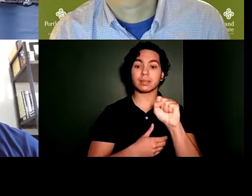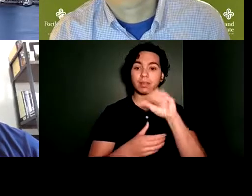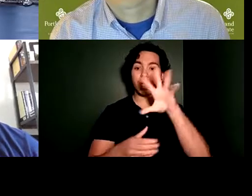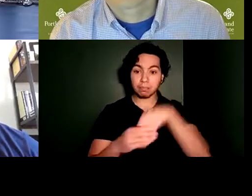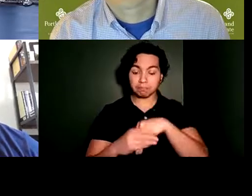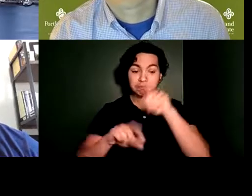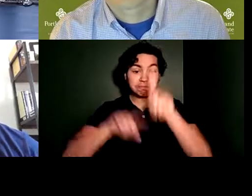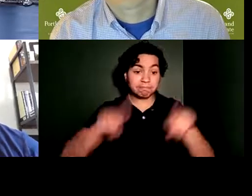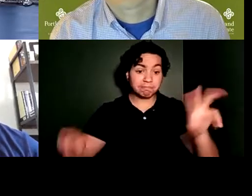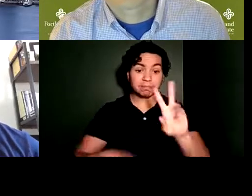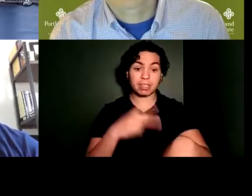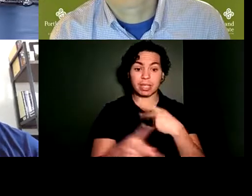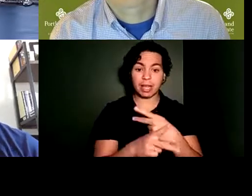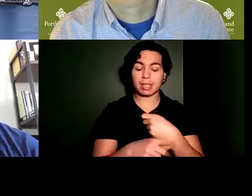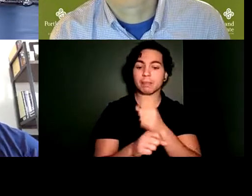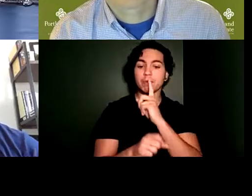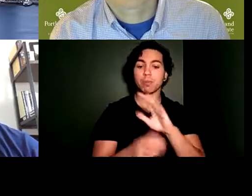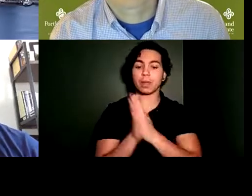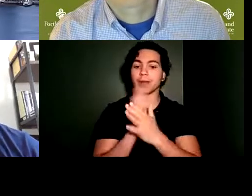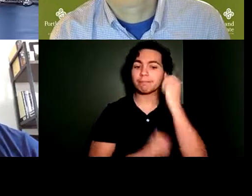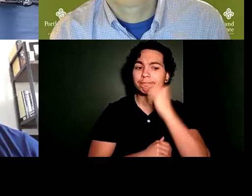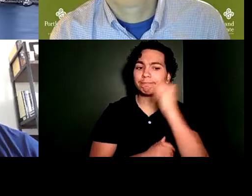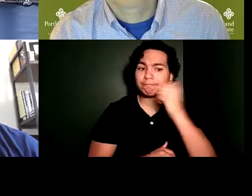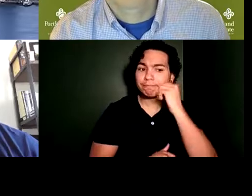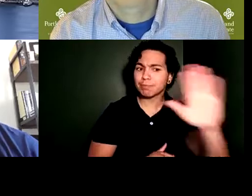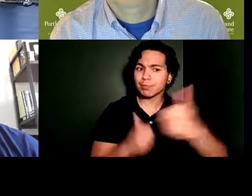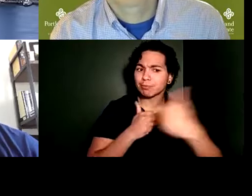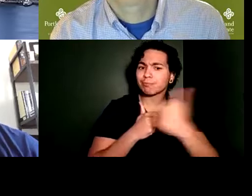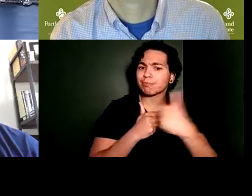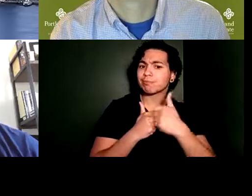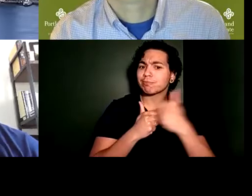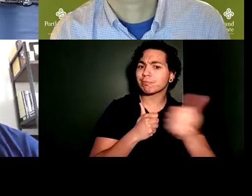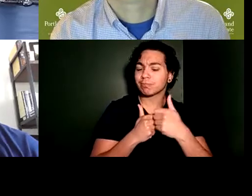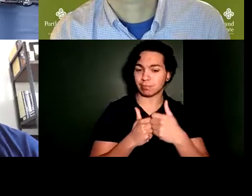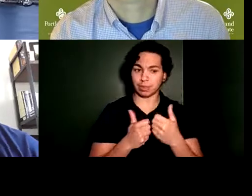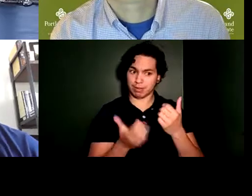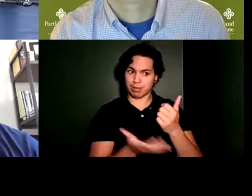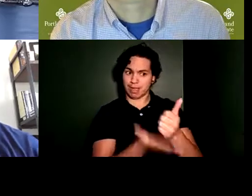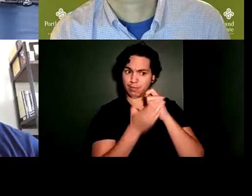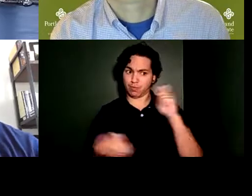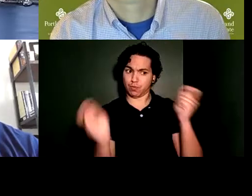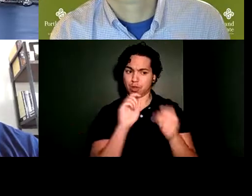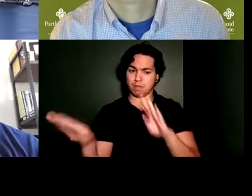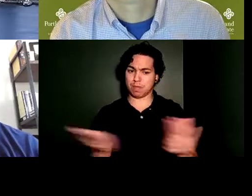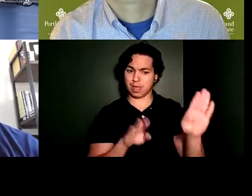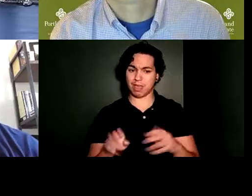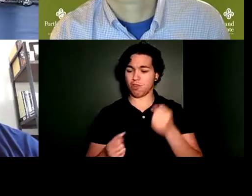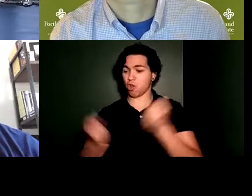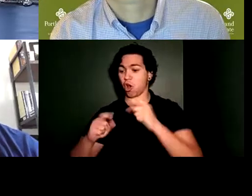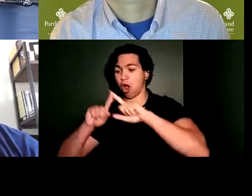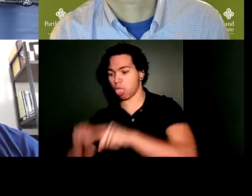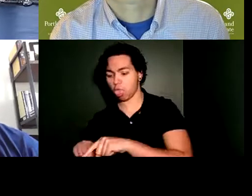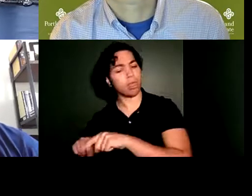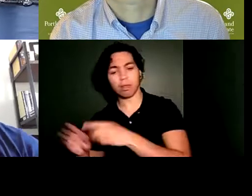modes and making sure that they become a daily routine, a part of people's daily routines, as they change their behaviors away from cars and figure out the best ways to be